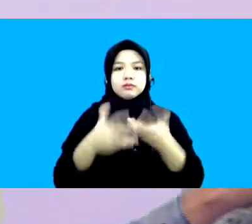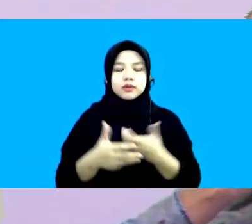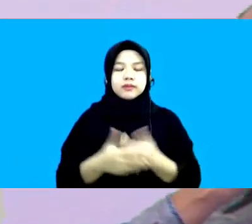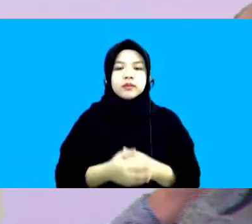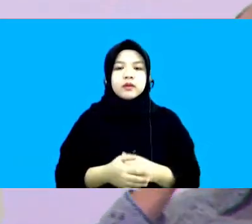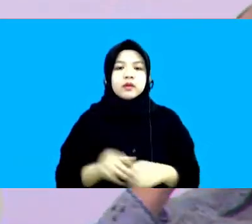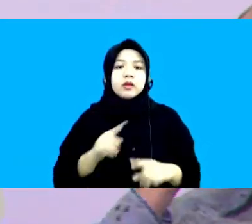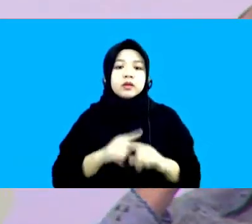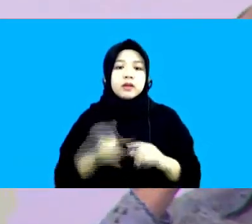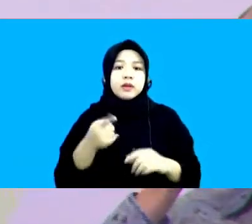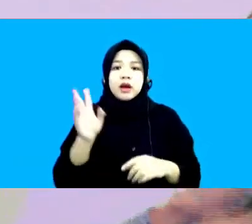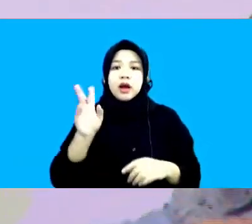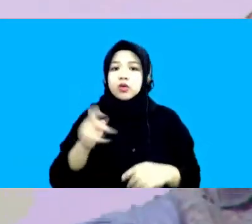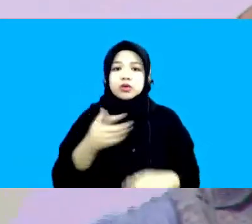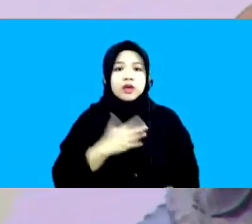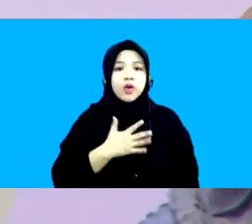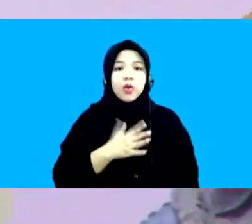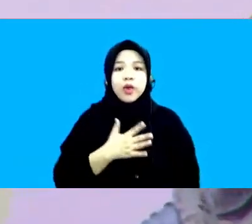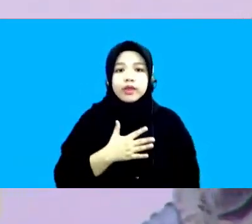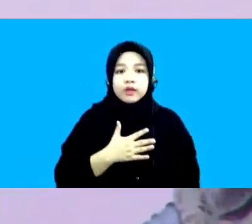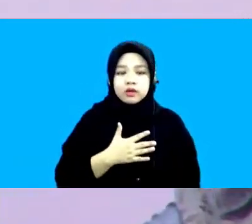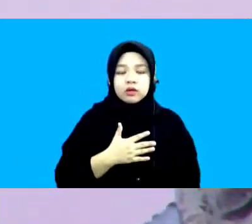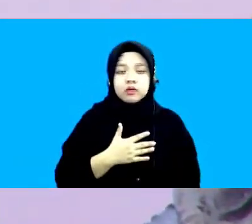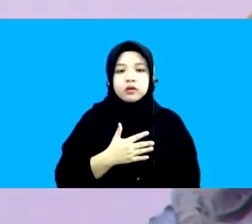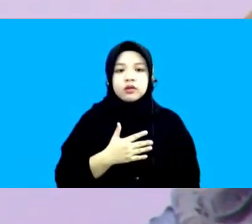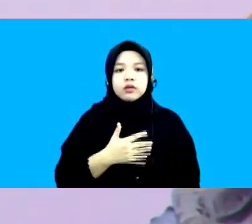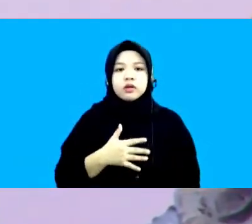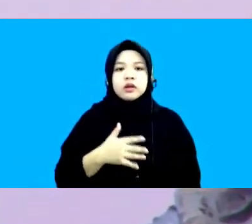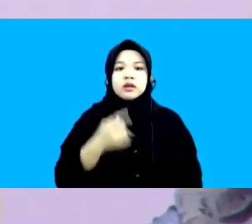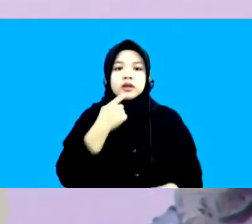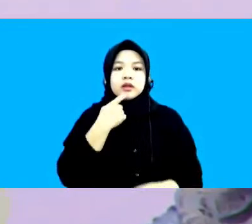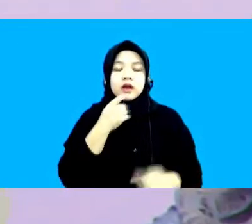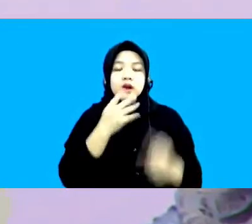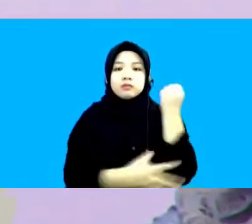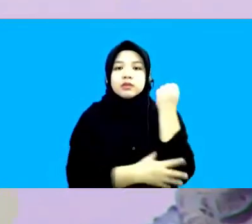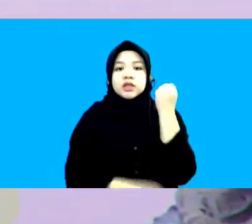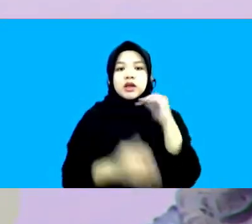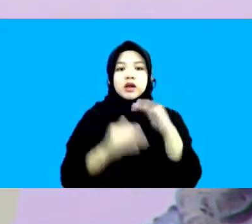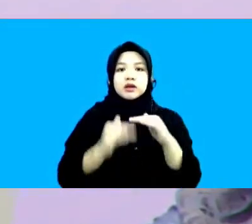to the policy context. And given to this